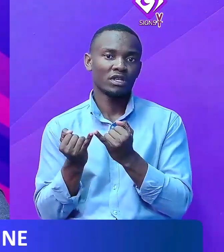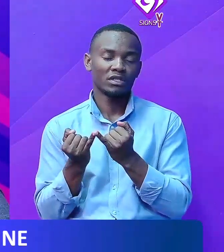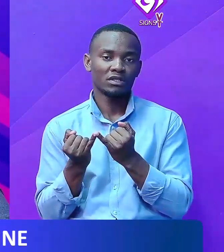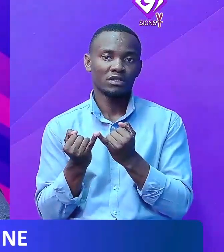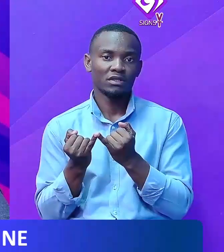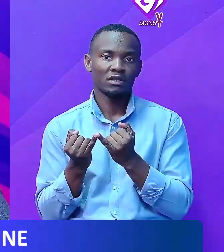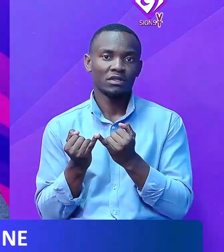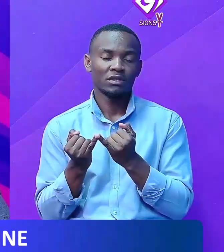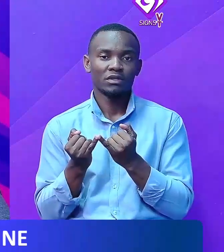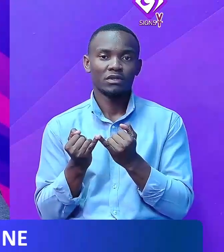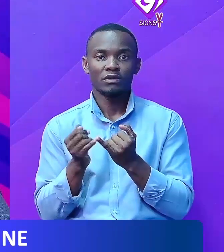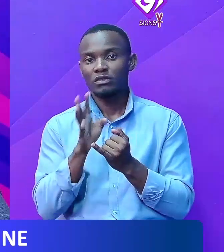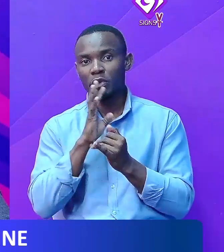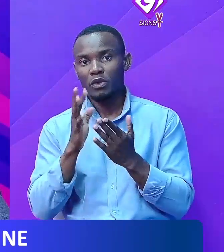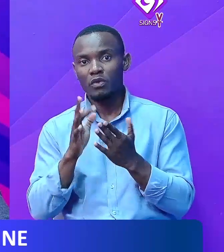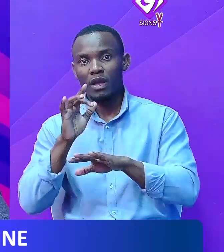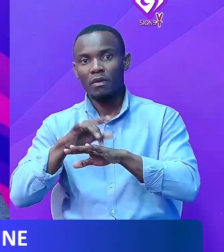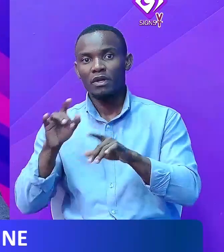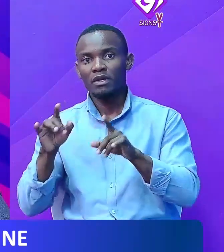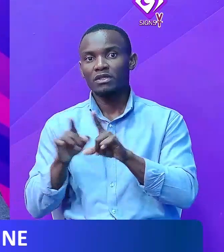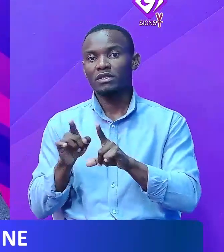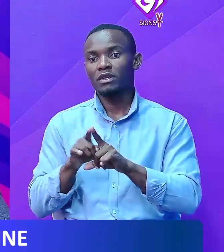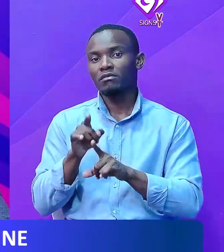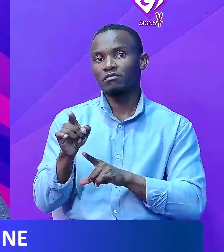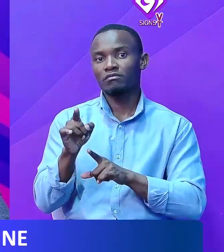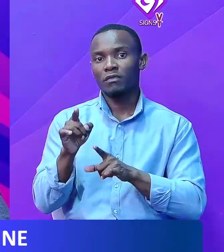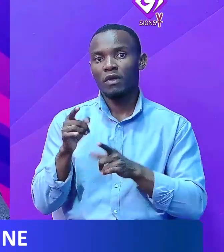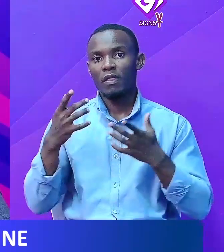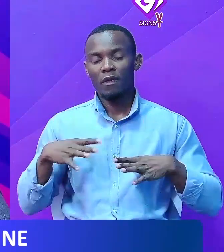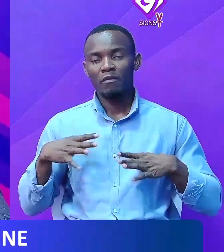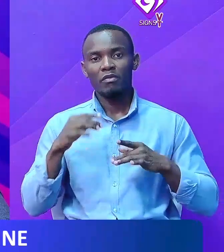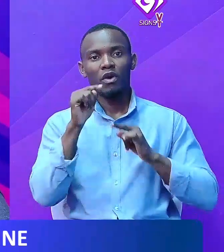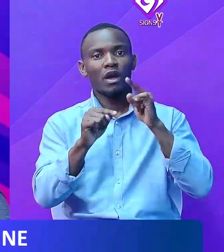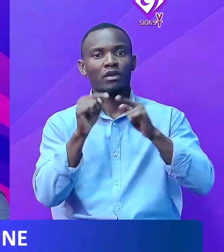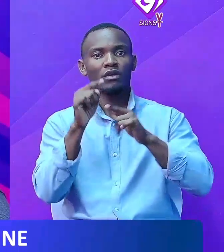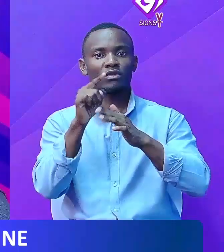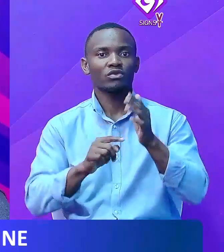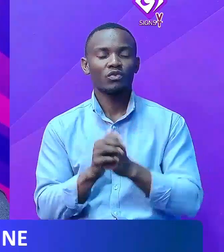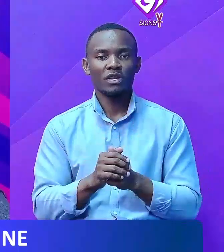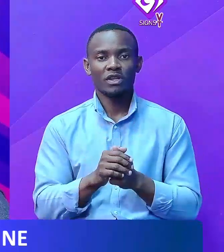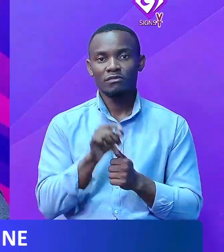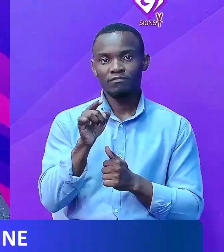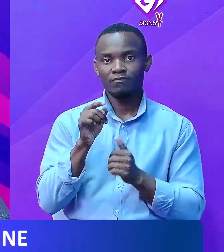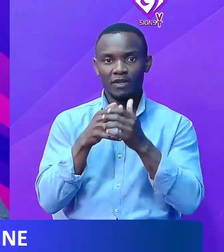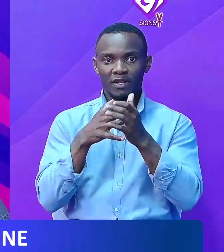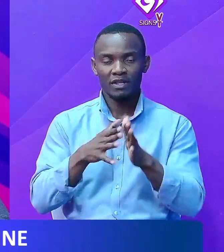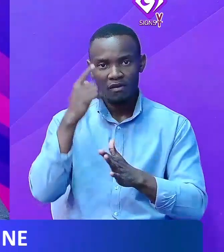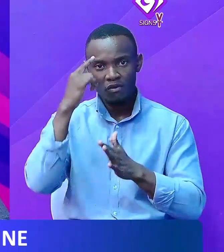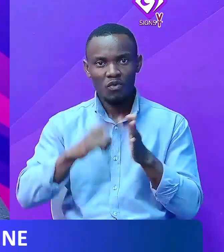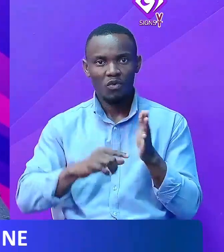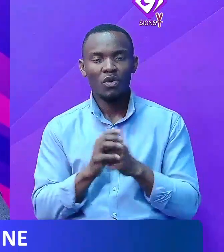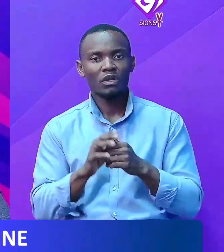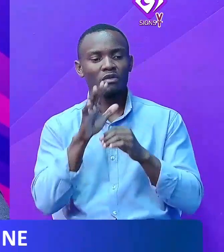counties, with residents accusing DCP leader of demeaning women. Here are the full details to the